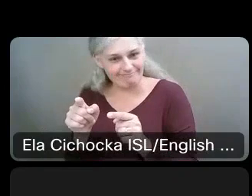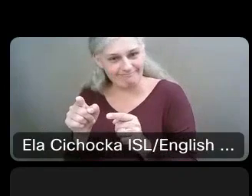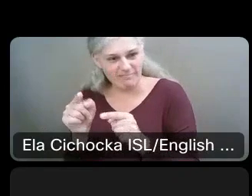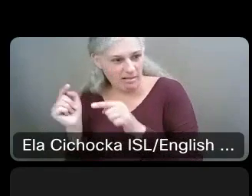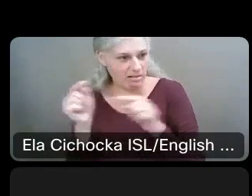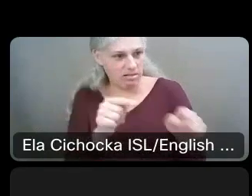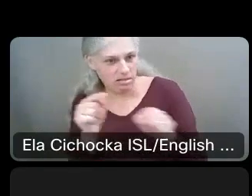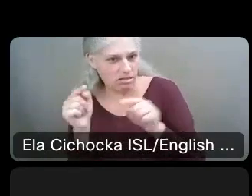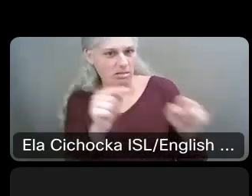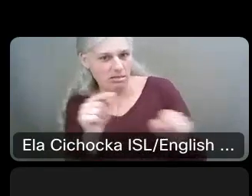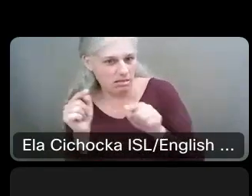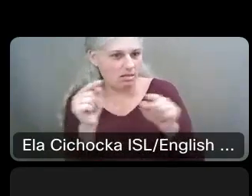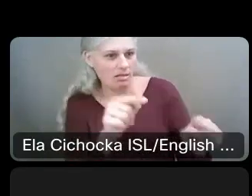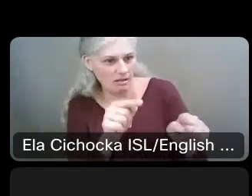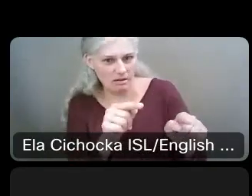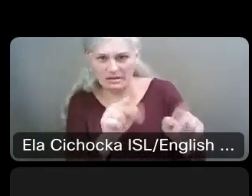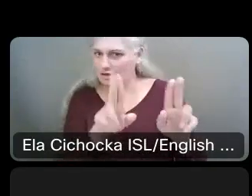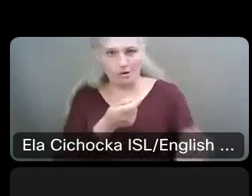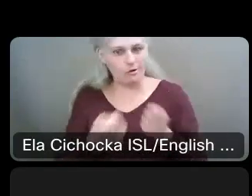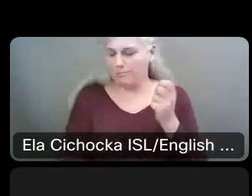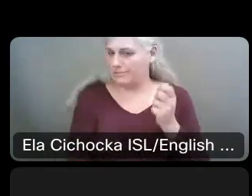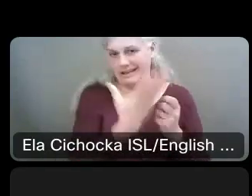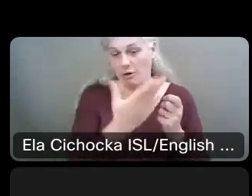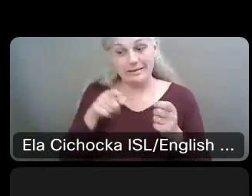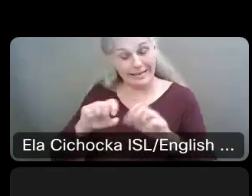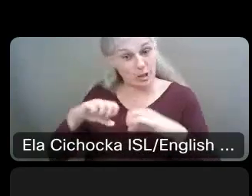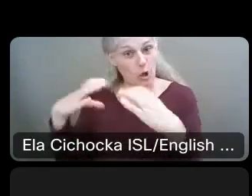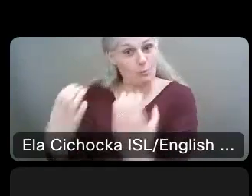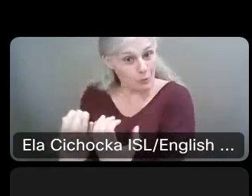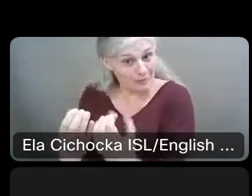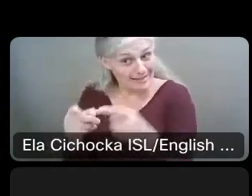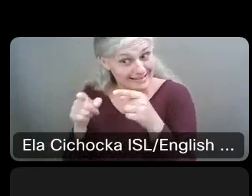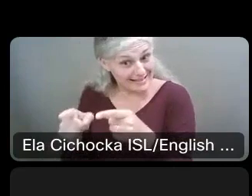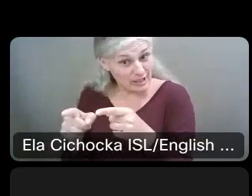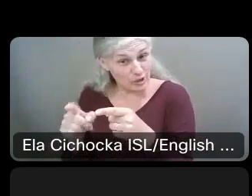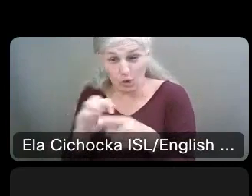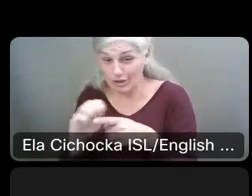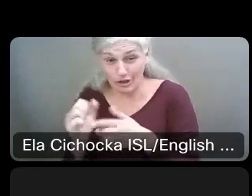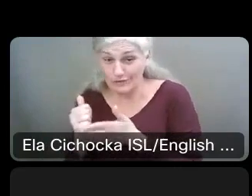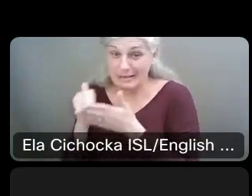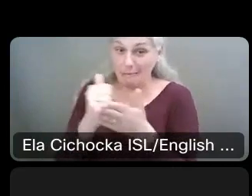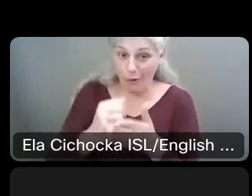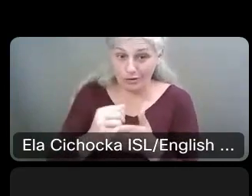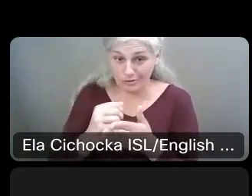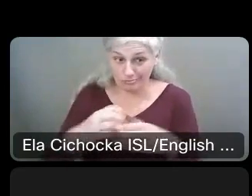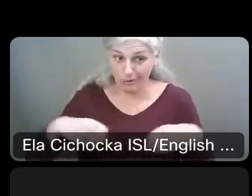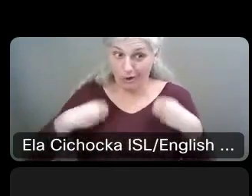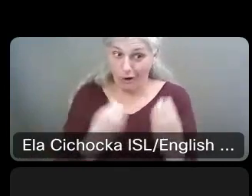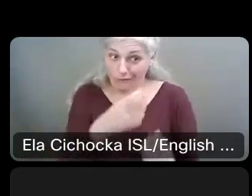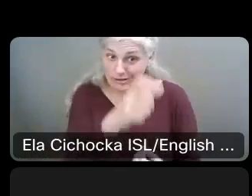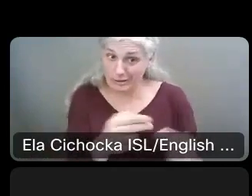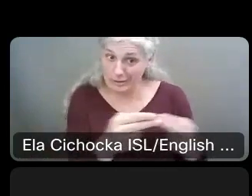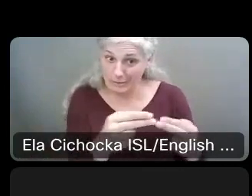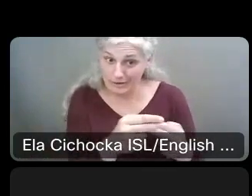her shoulders to cope with? Was it the community that offered too little support in carrying the